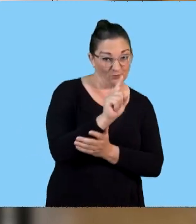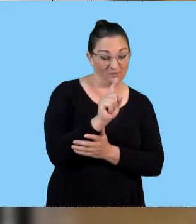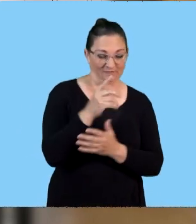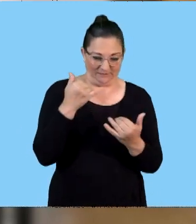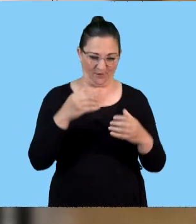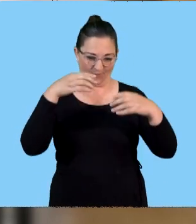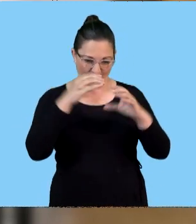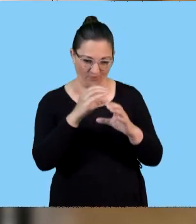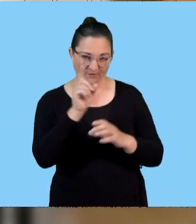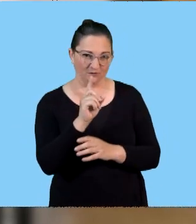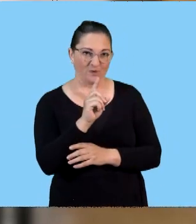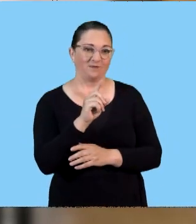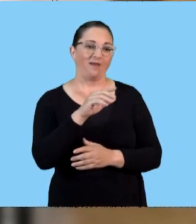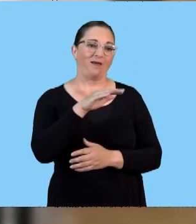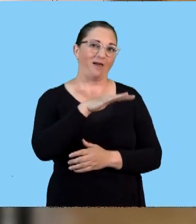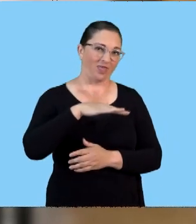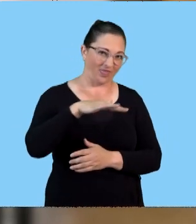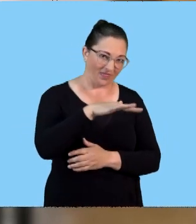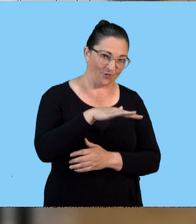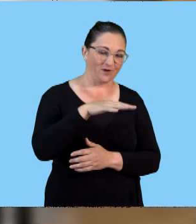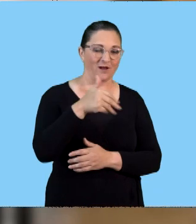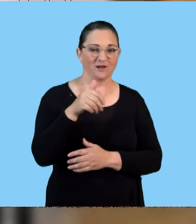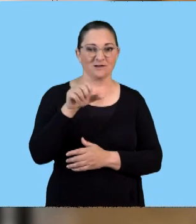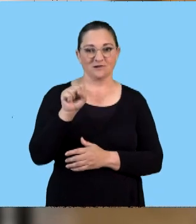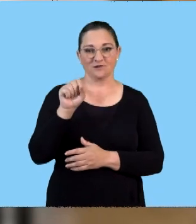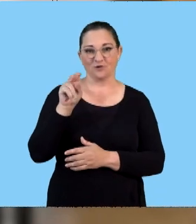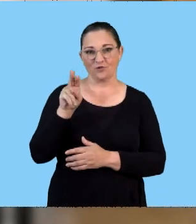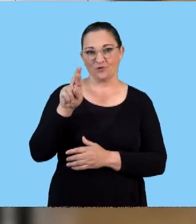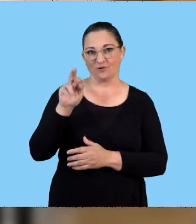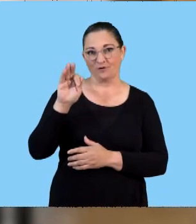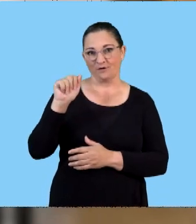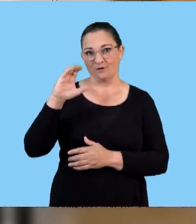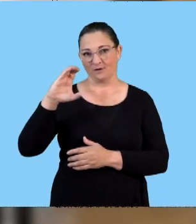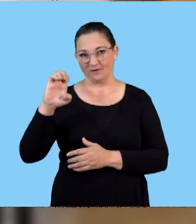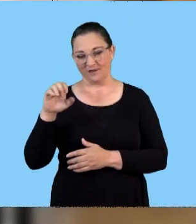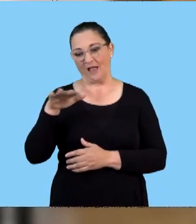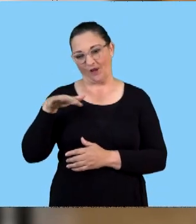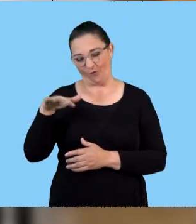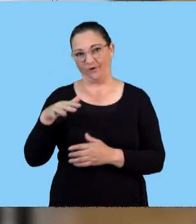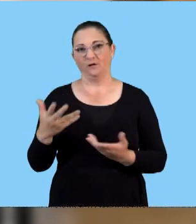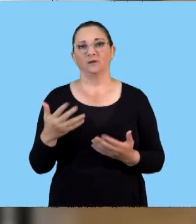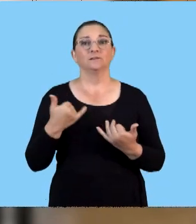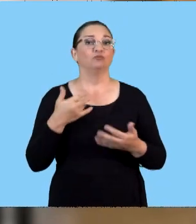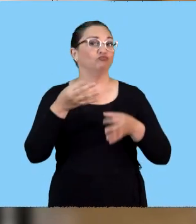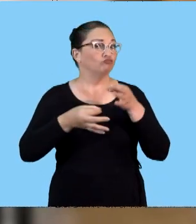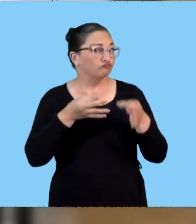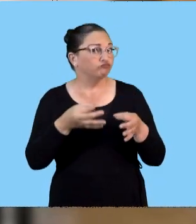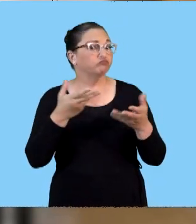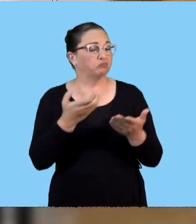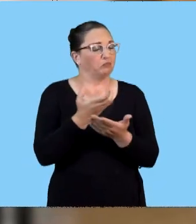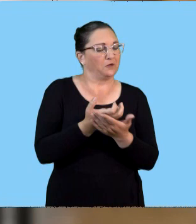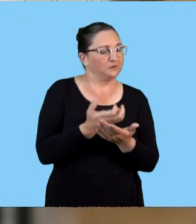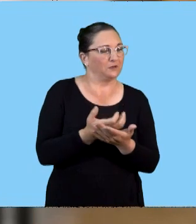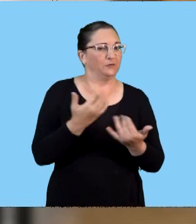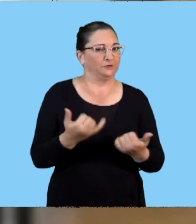focus in this lesson specifically on area as well as surface area by means of looking at explanation as well as